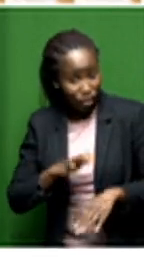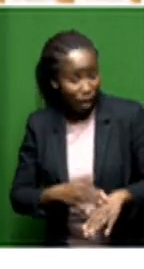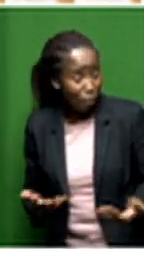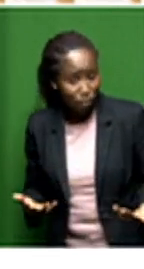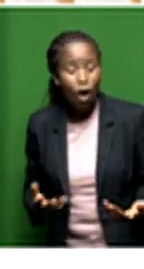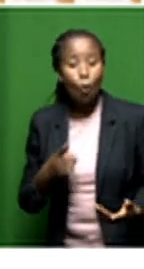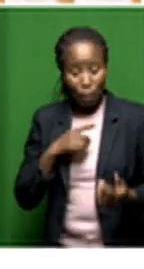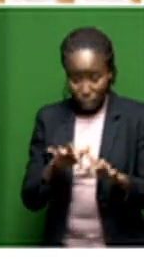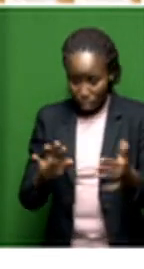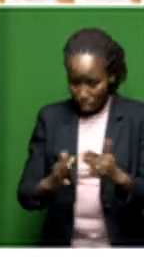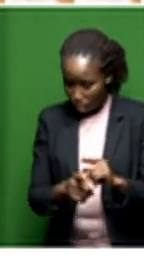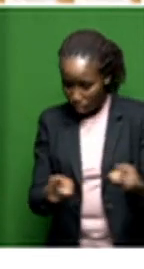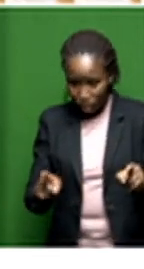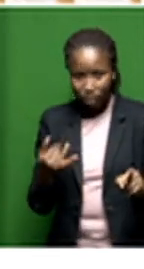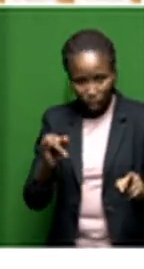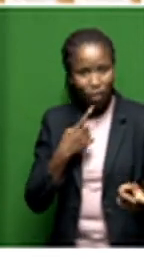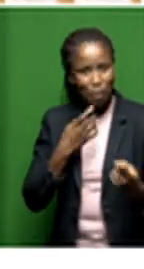terms, for people on the ground?